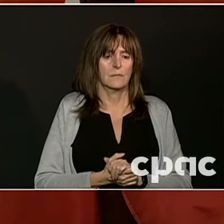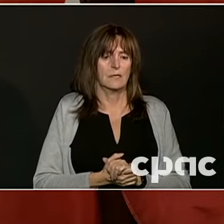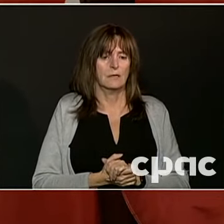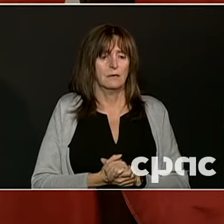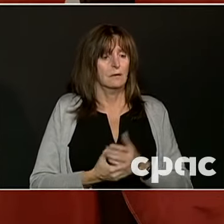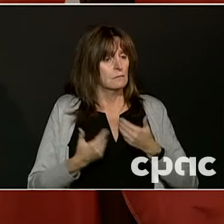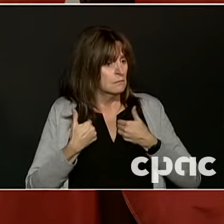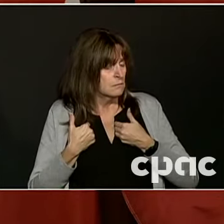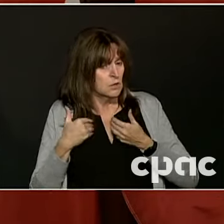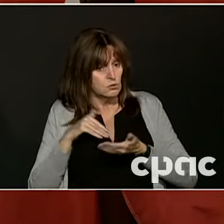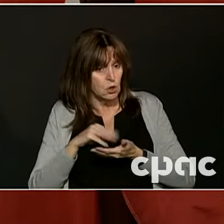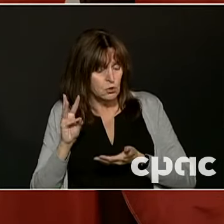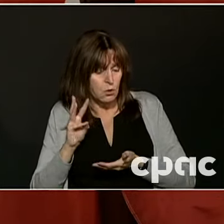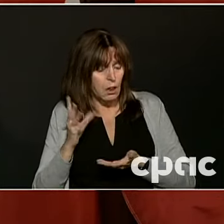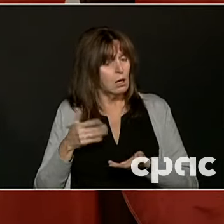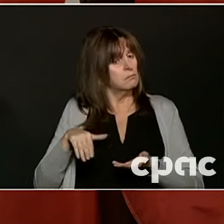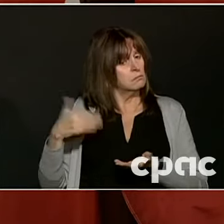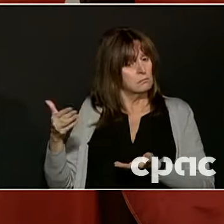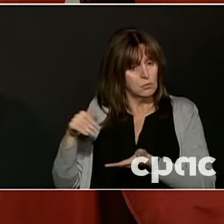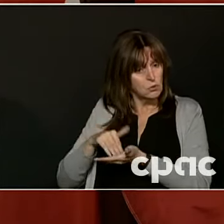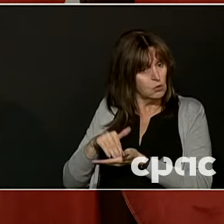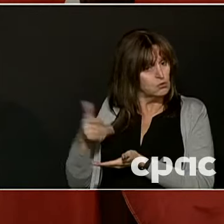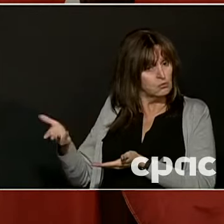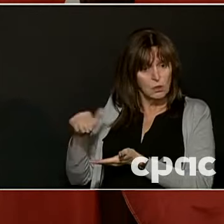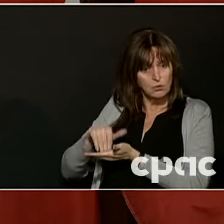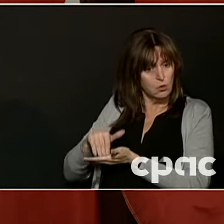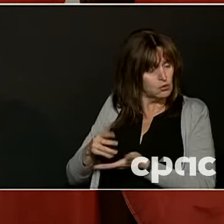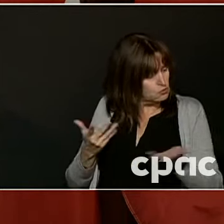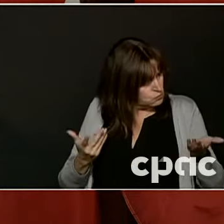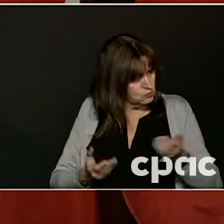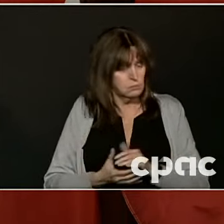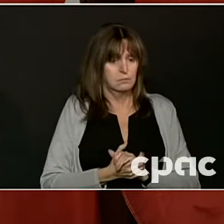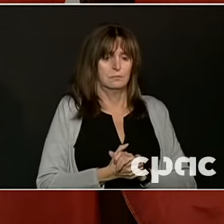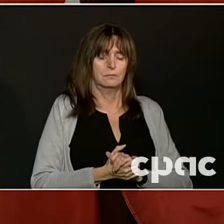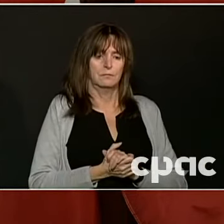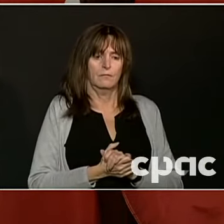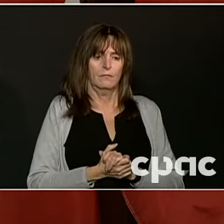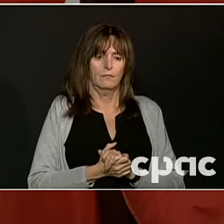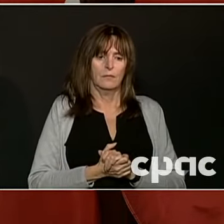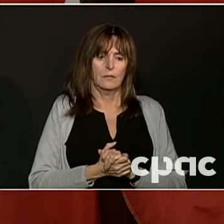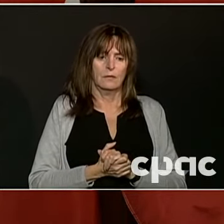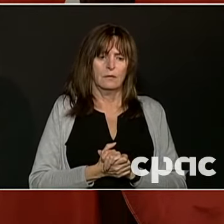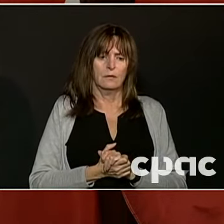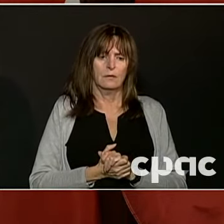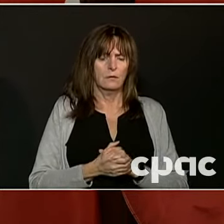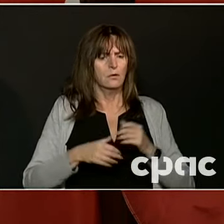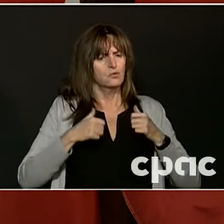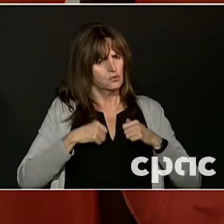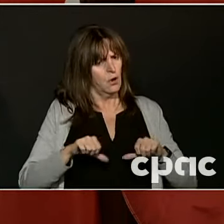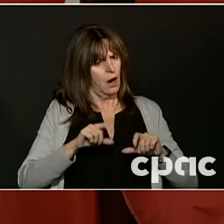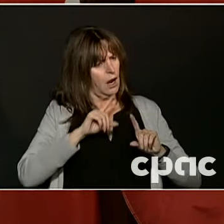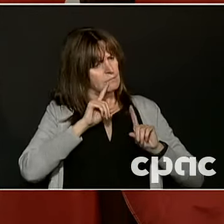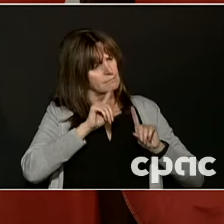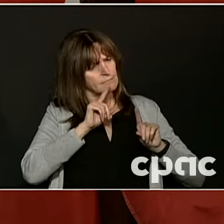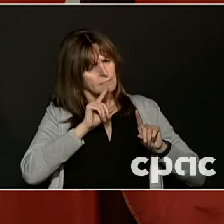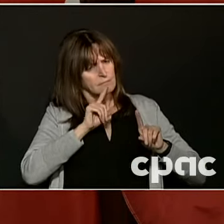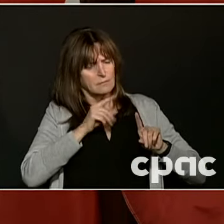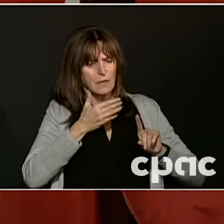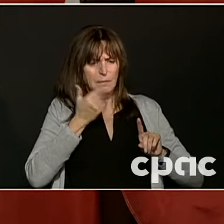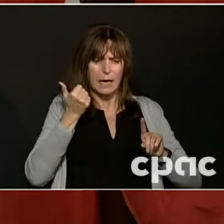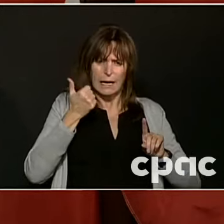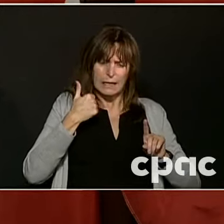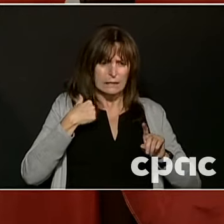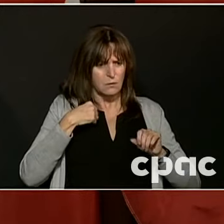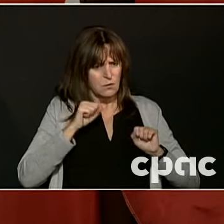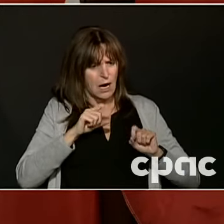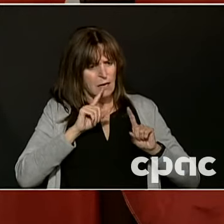or myself, that would help. If not, I'll try and assign it as best we can, and we'll try to move through the questions as best. And again, we're focusing on the modeling